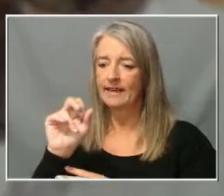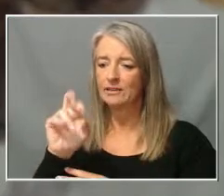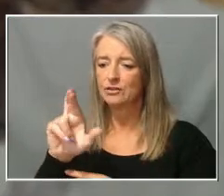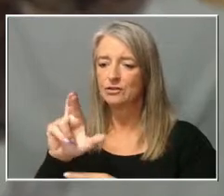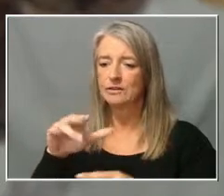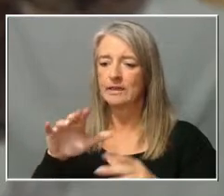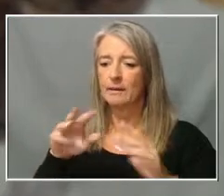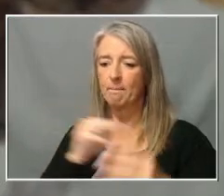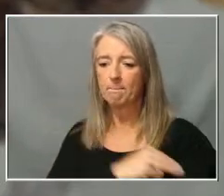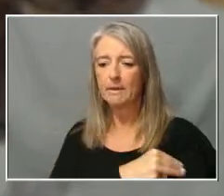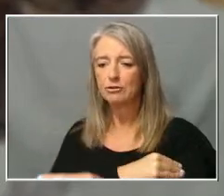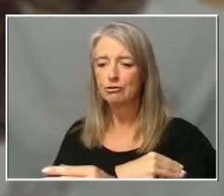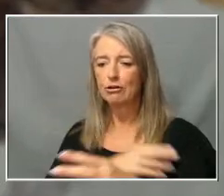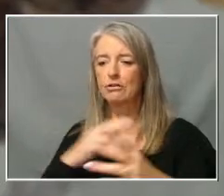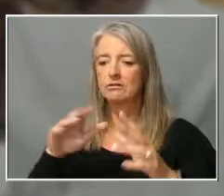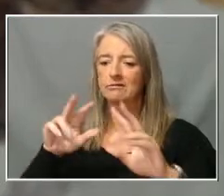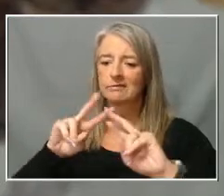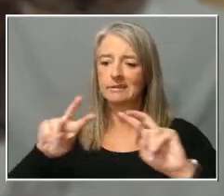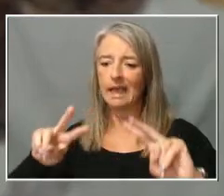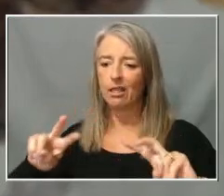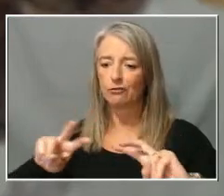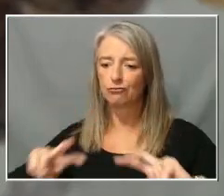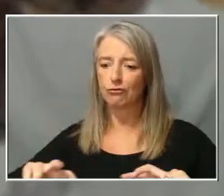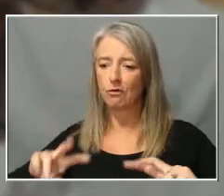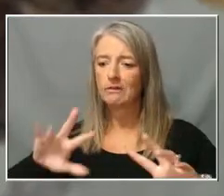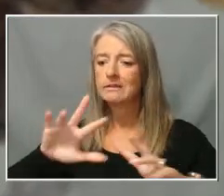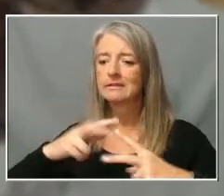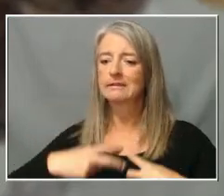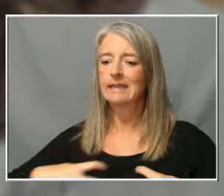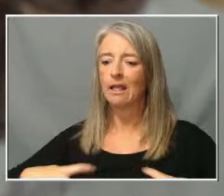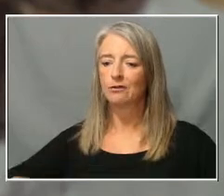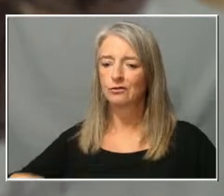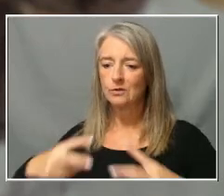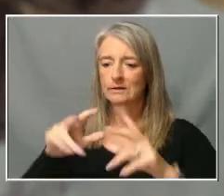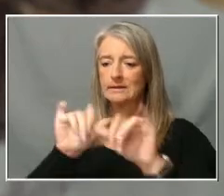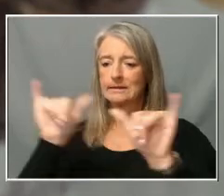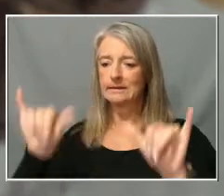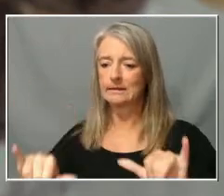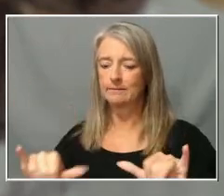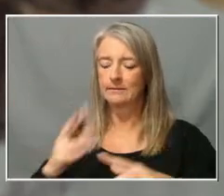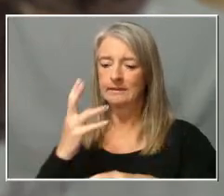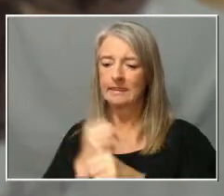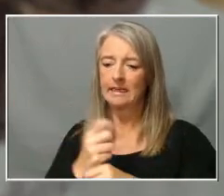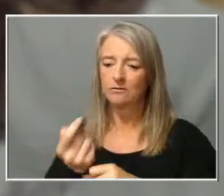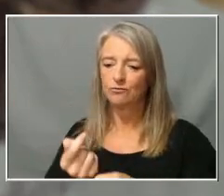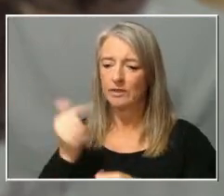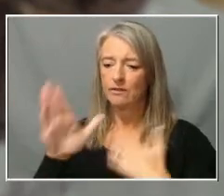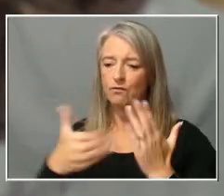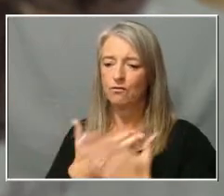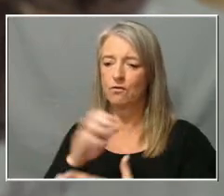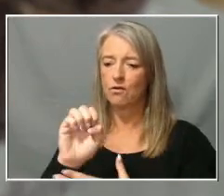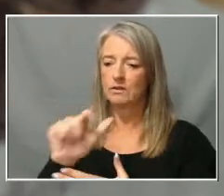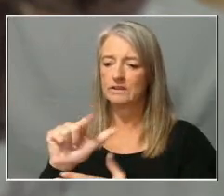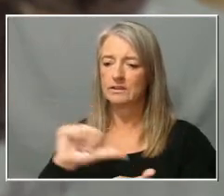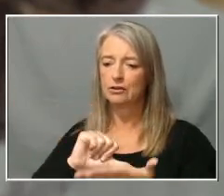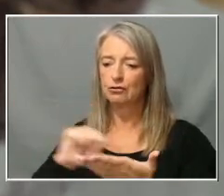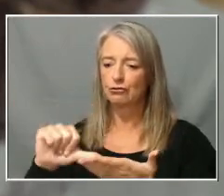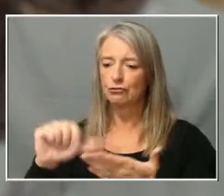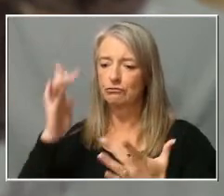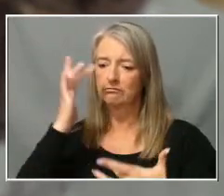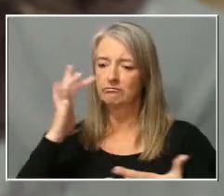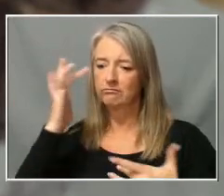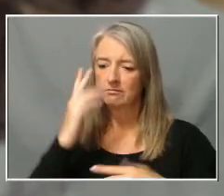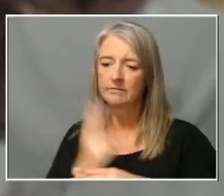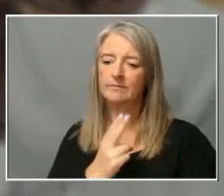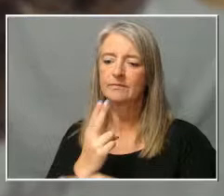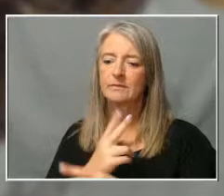the goal is to eradicate that cancer completely, get rid of every last cell. And it's mostly a surgical disease, although we do use